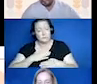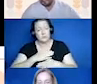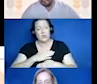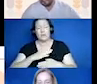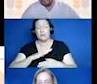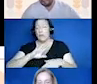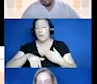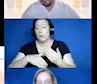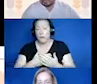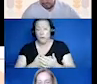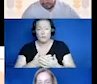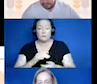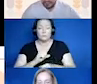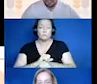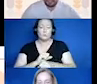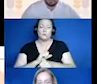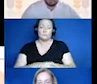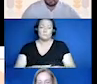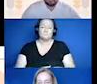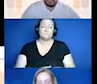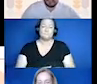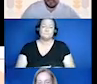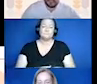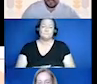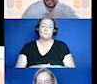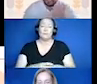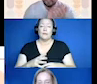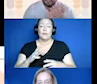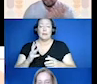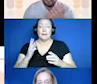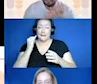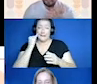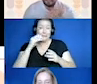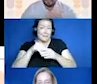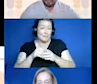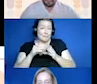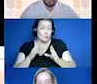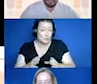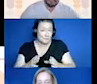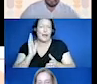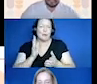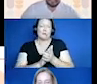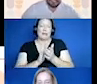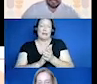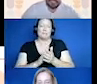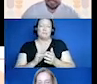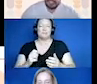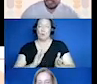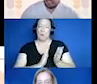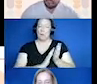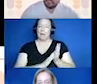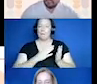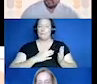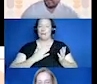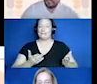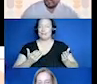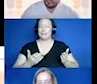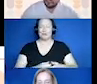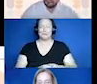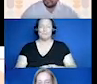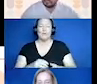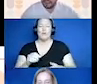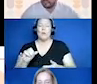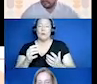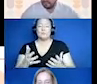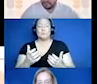all it took to have a smooth event. And if we were in person, I would give you a clap, so I'll give you a clap from my side. We also want to thank